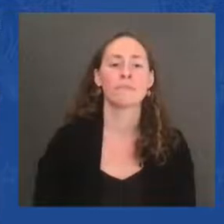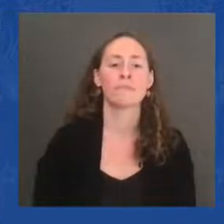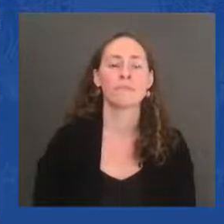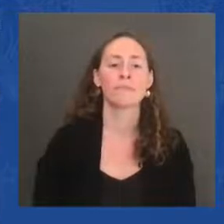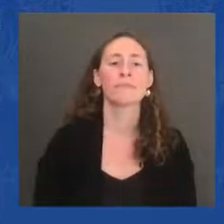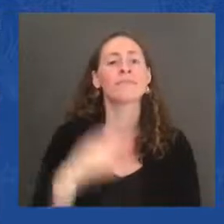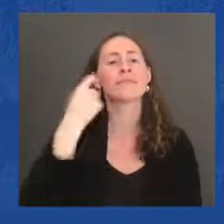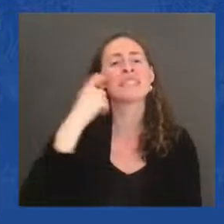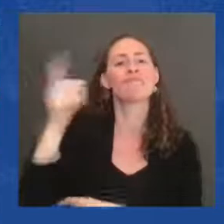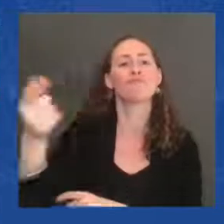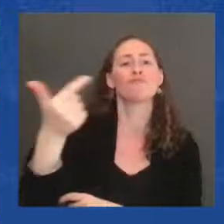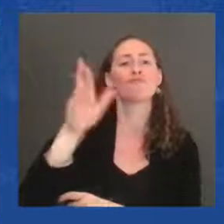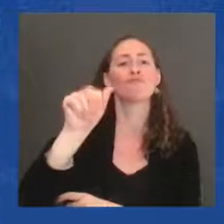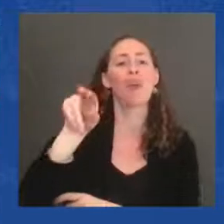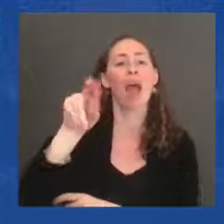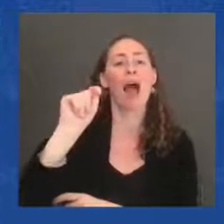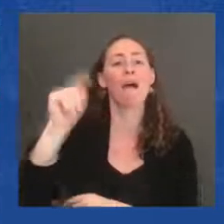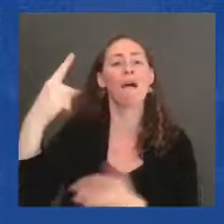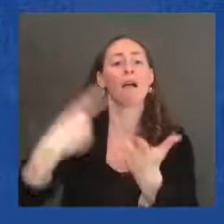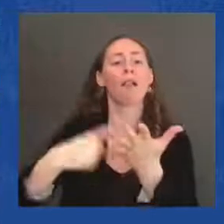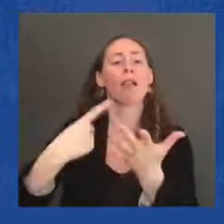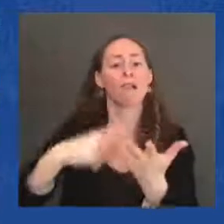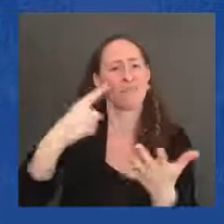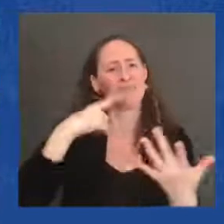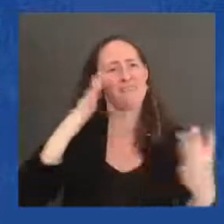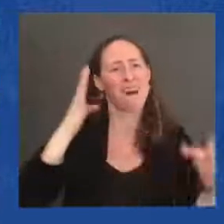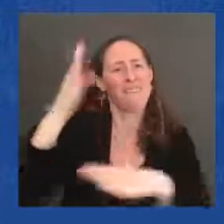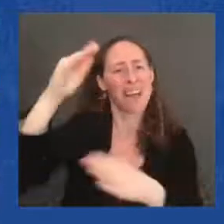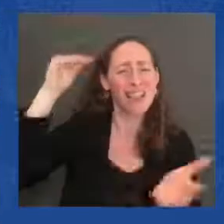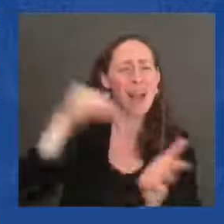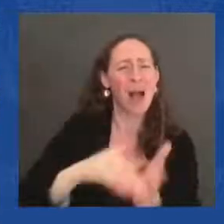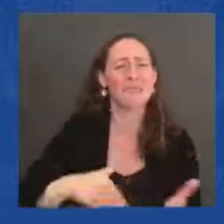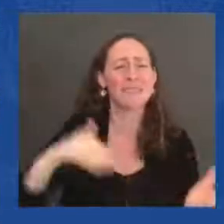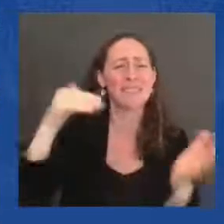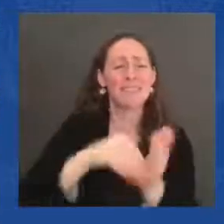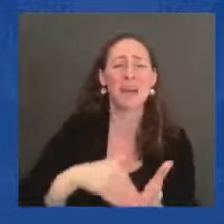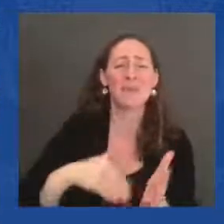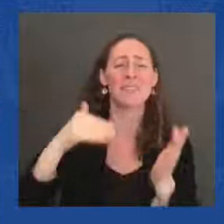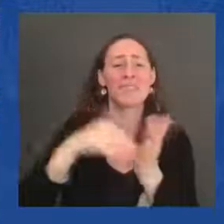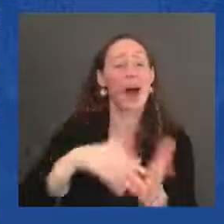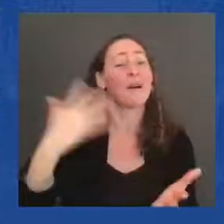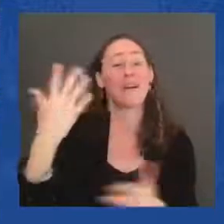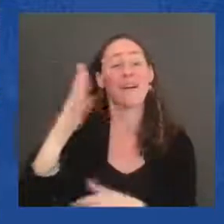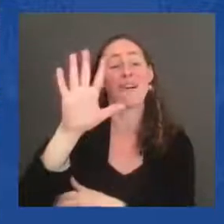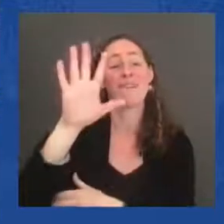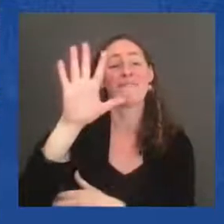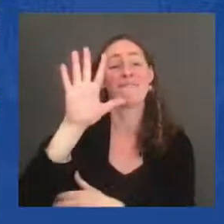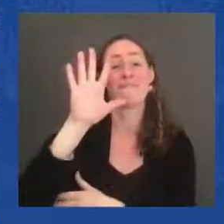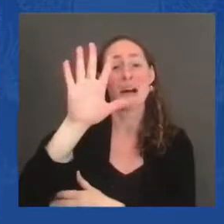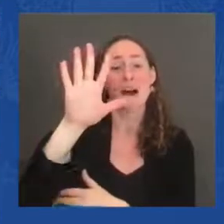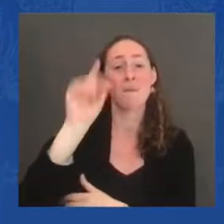5.4 million acres burned. That's larger than the entire state of New Jersey.